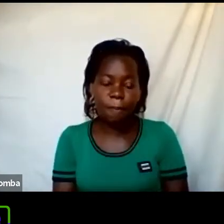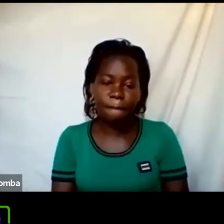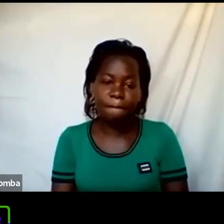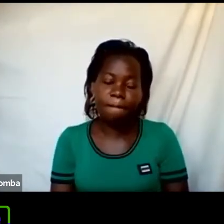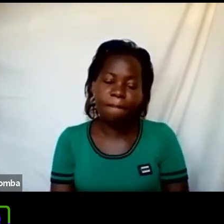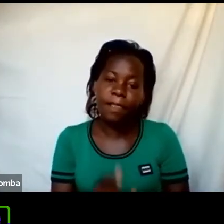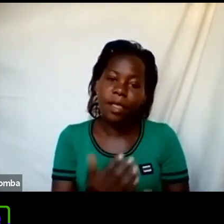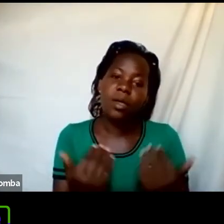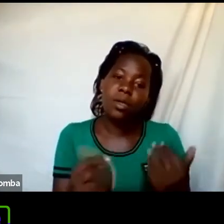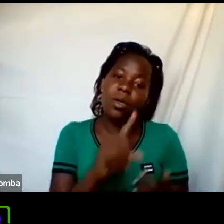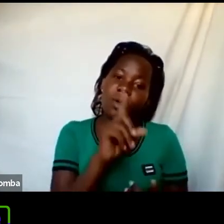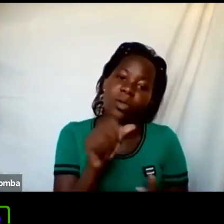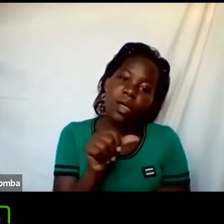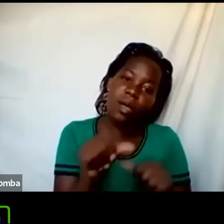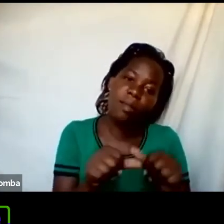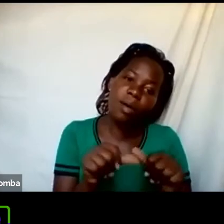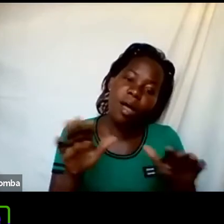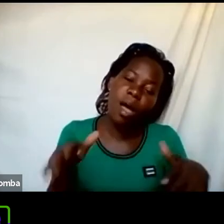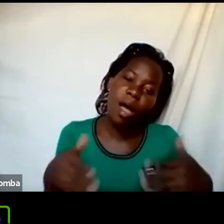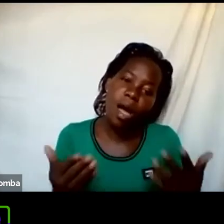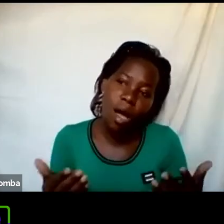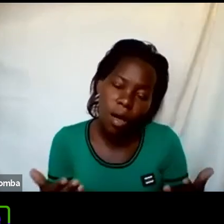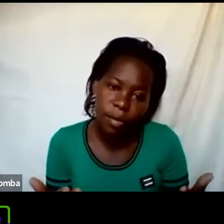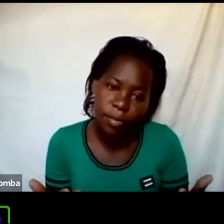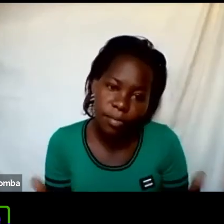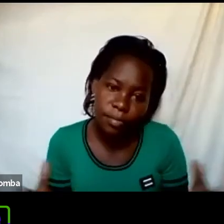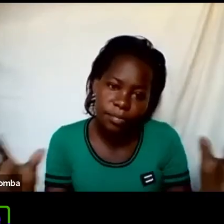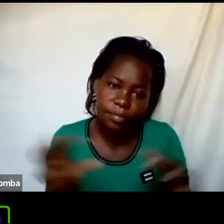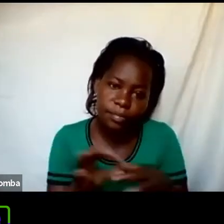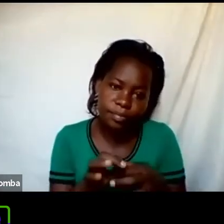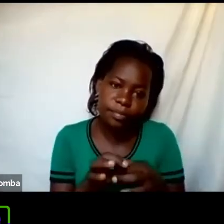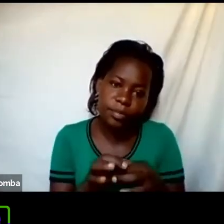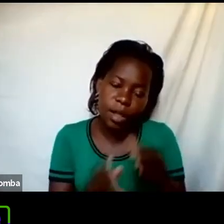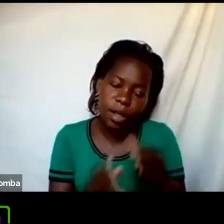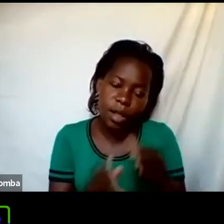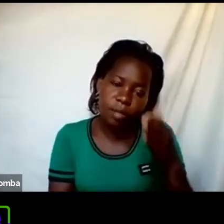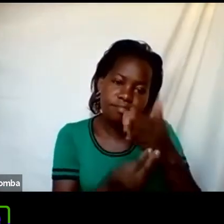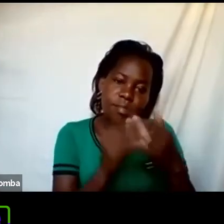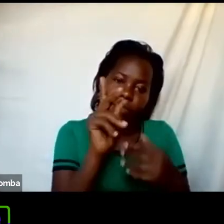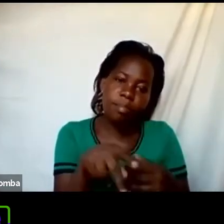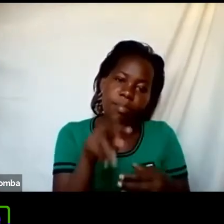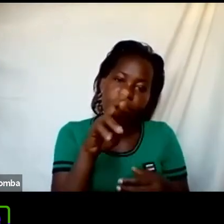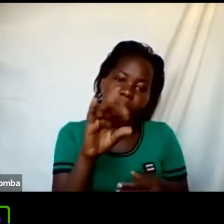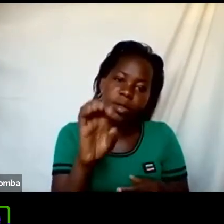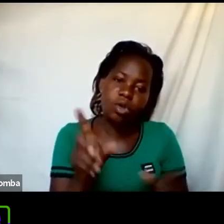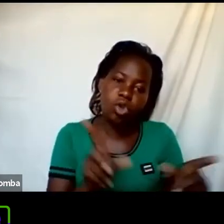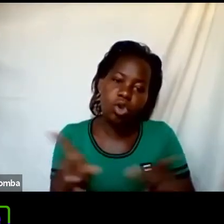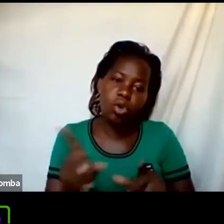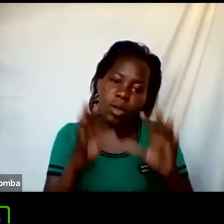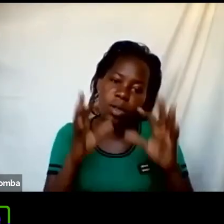is about how do you attach a particular price to local products.